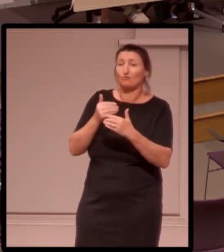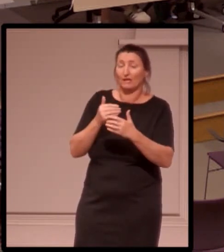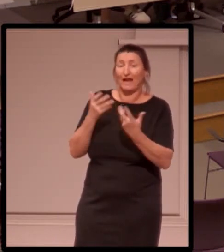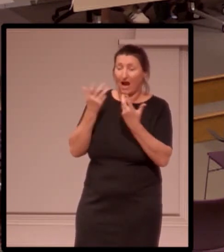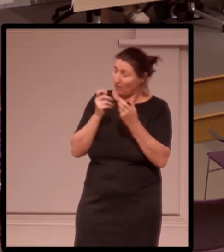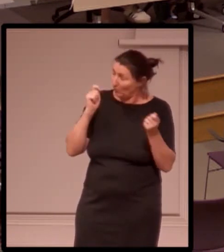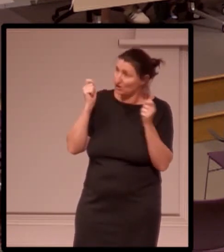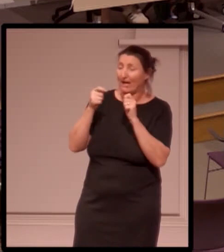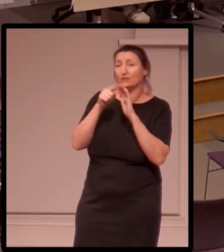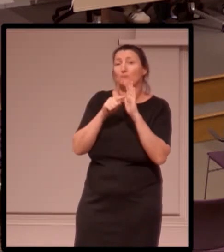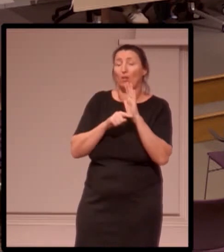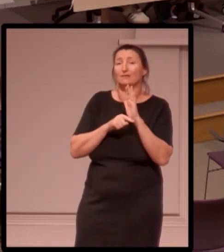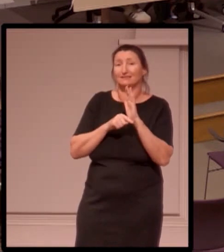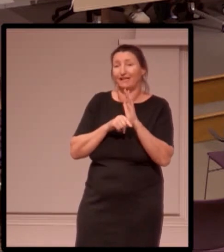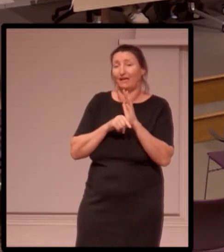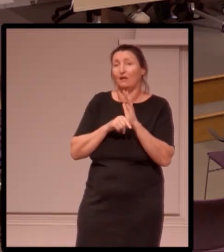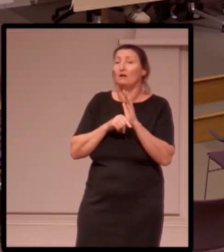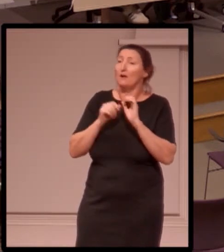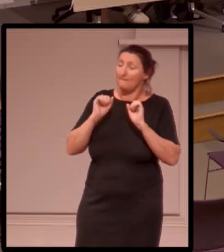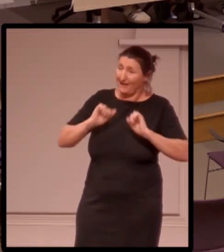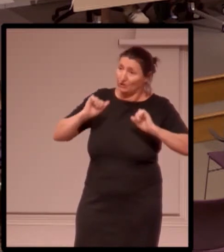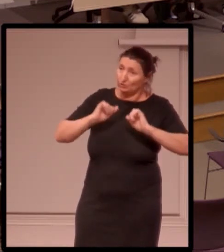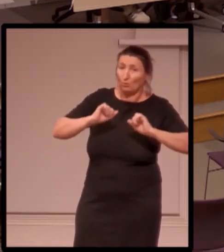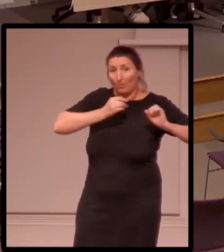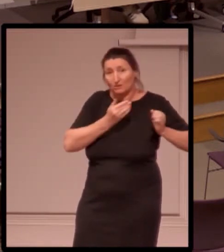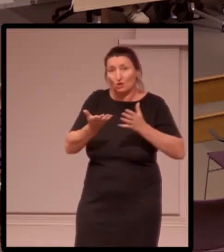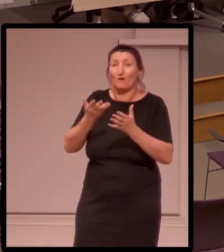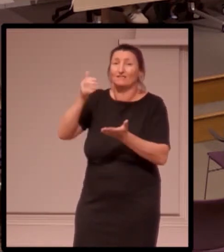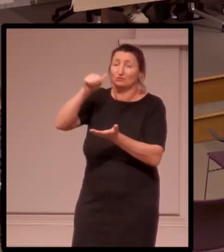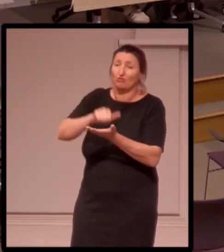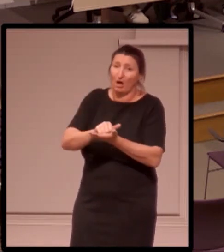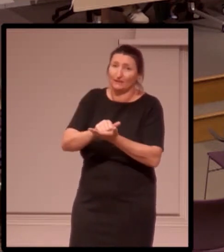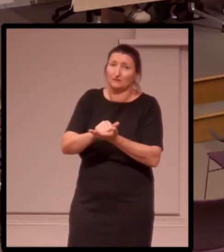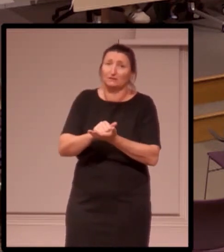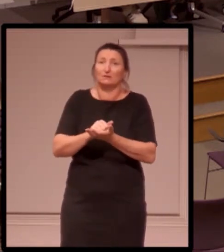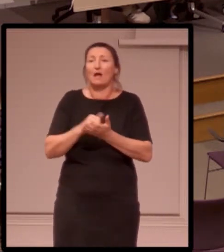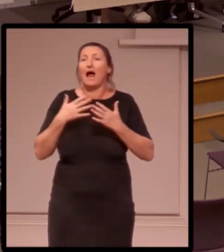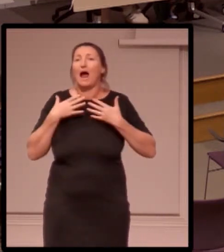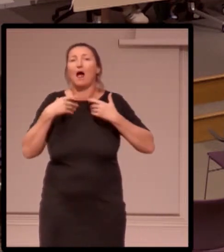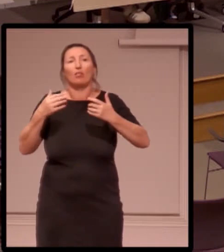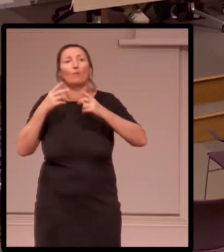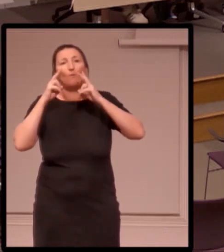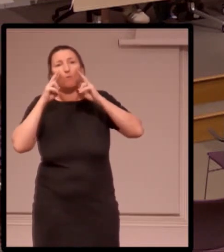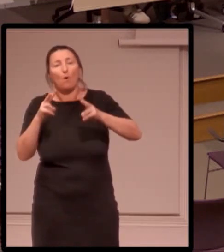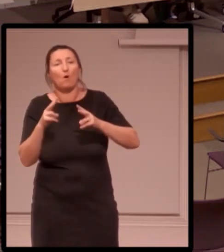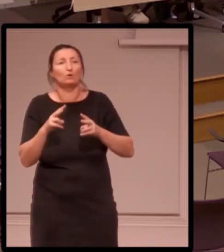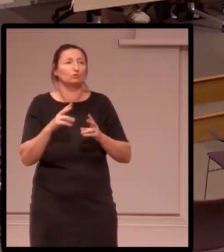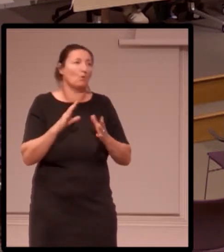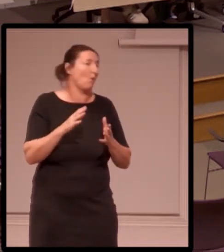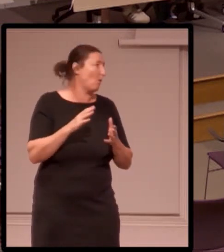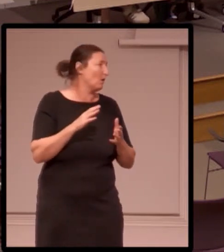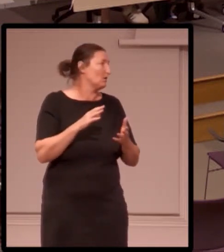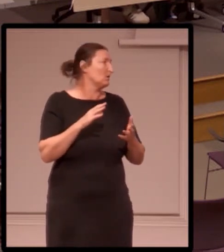policy, and make sure that the services are right. So, Health Watch or the likes of Emma's team,